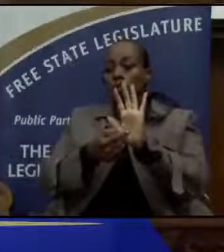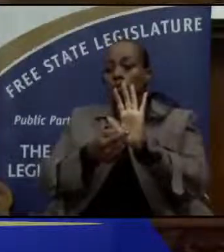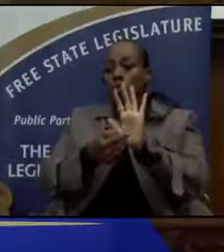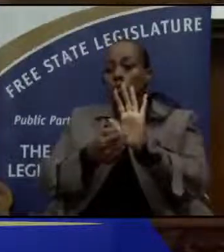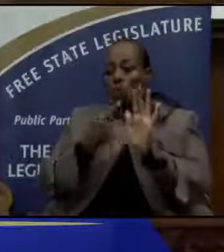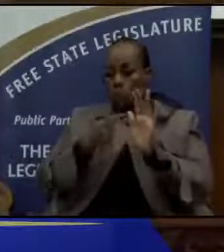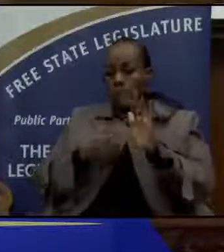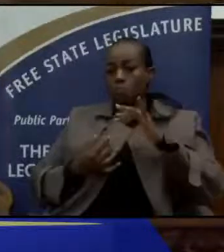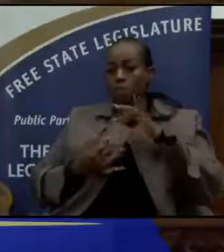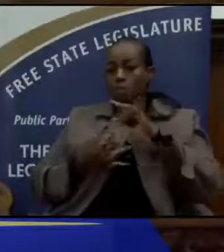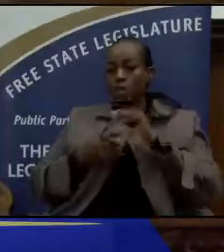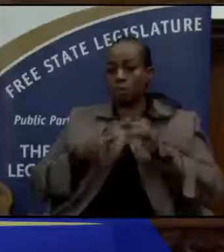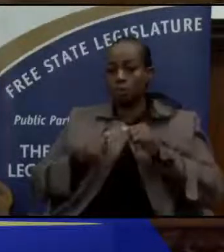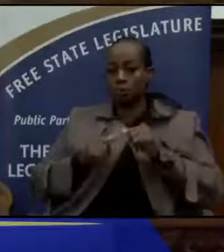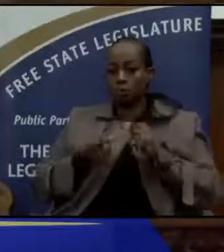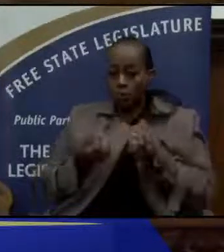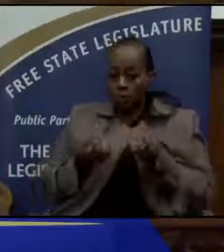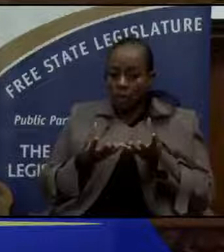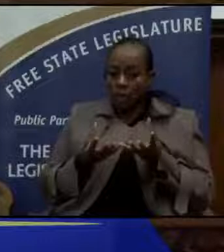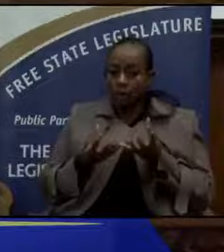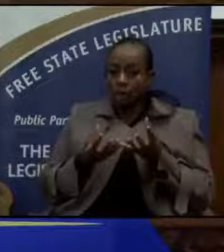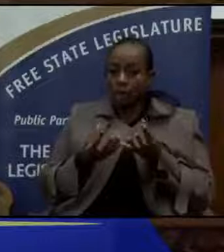desire to provide a